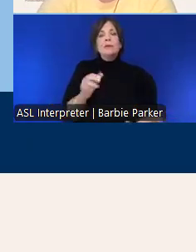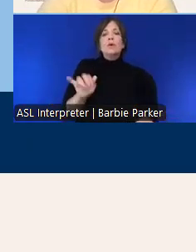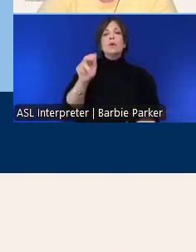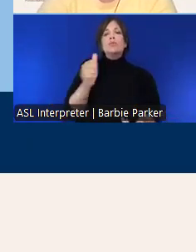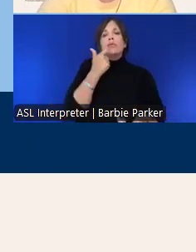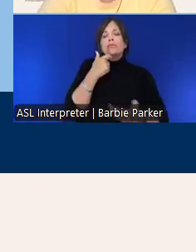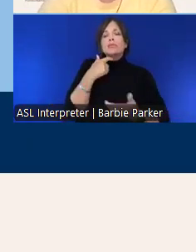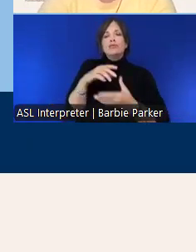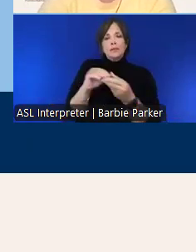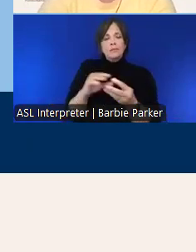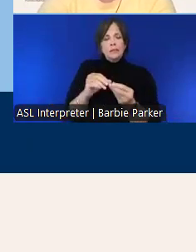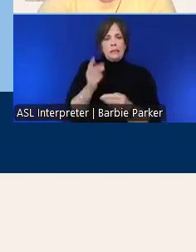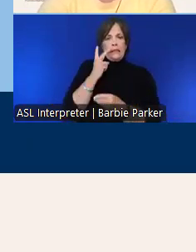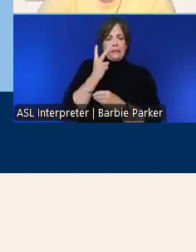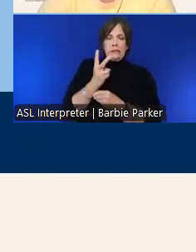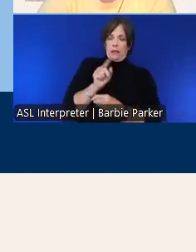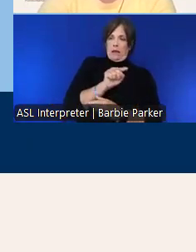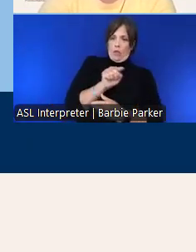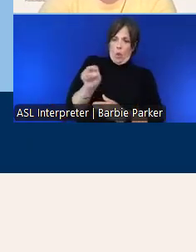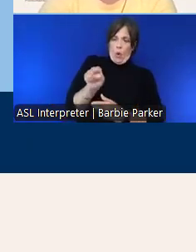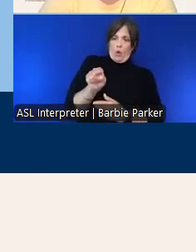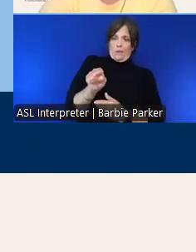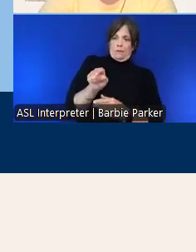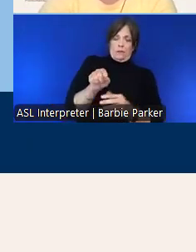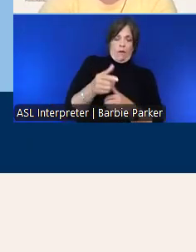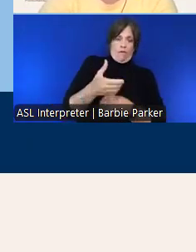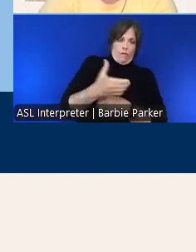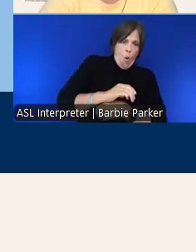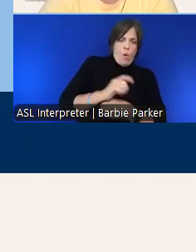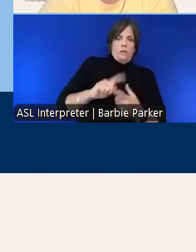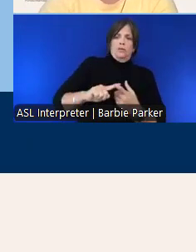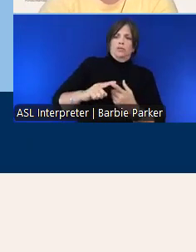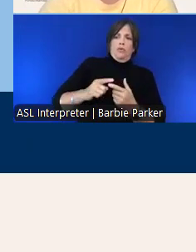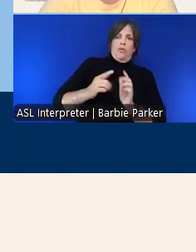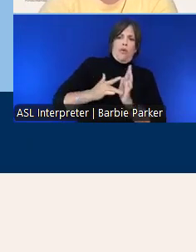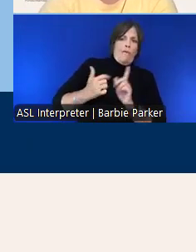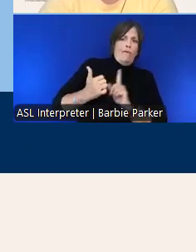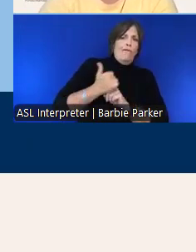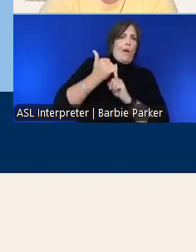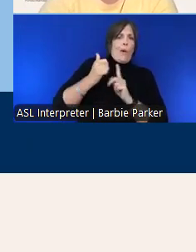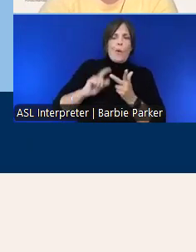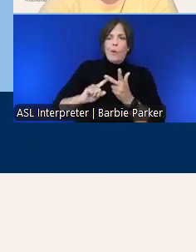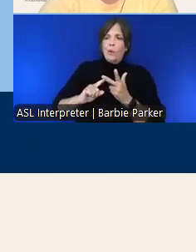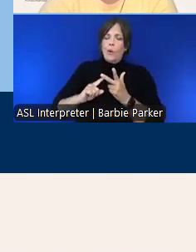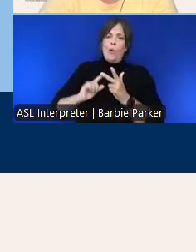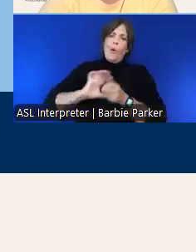those elements of force, of fraud, or coercion. Some common examples